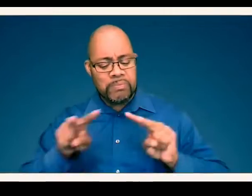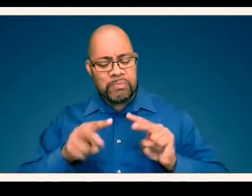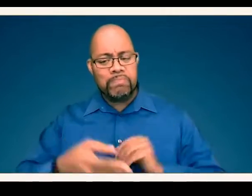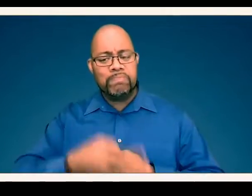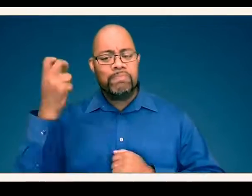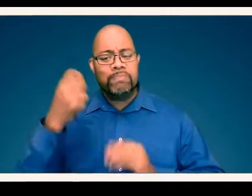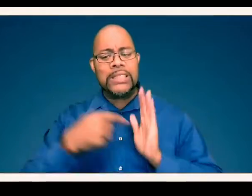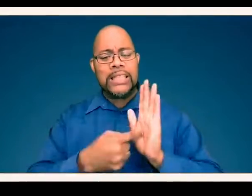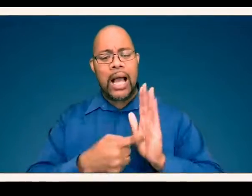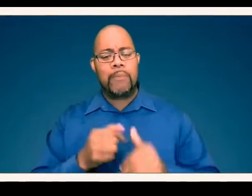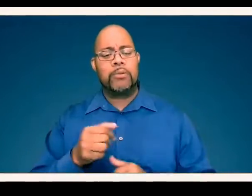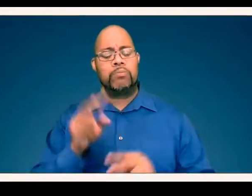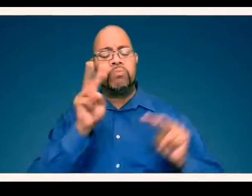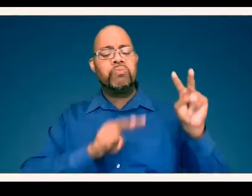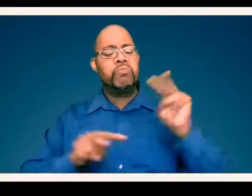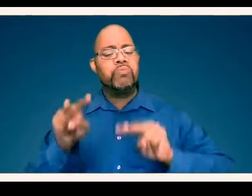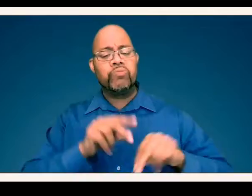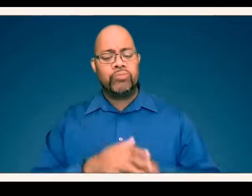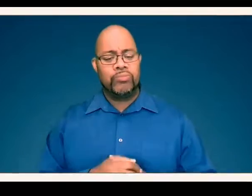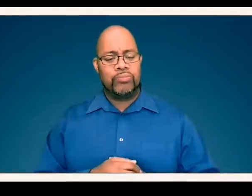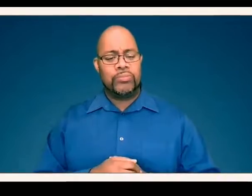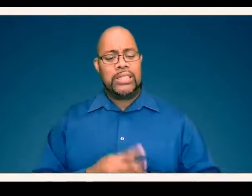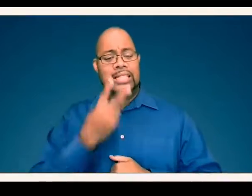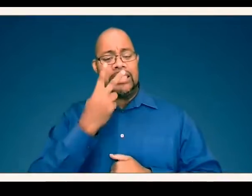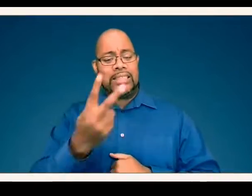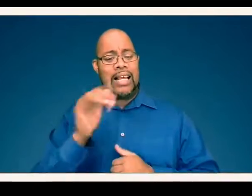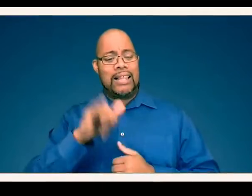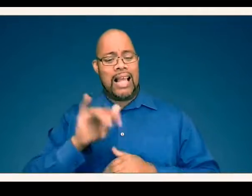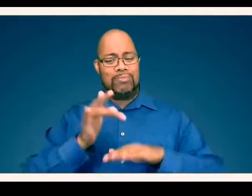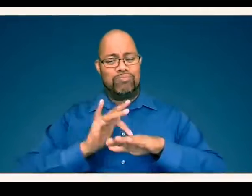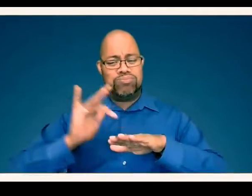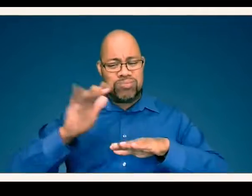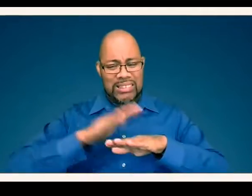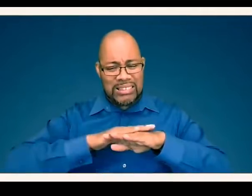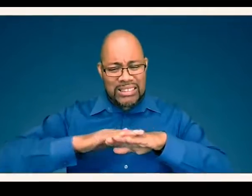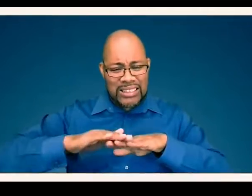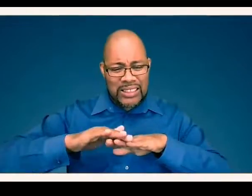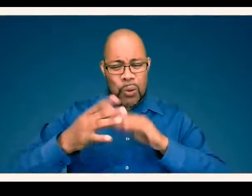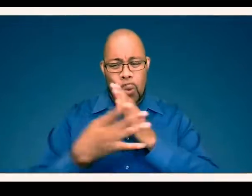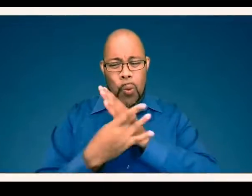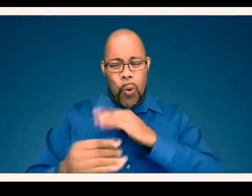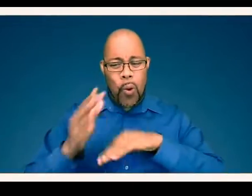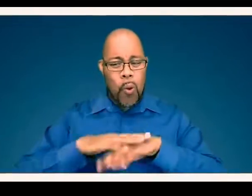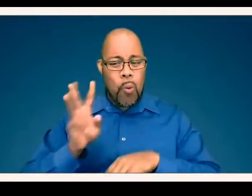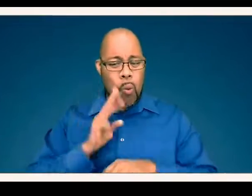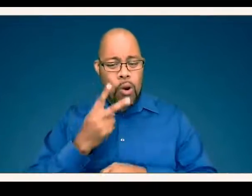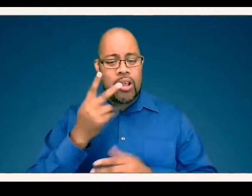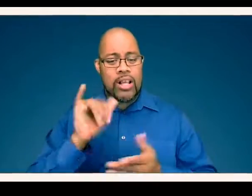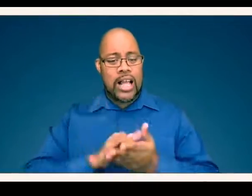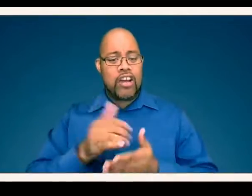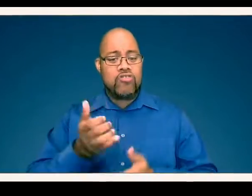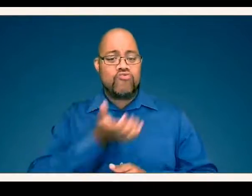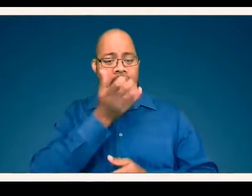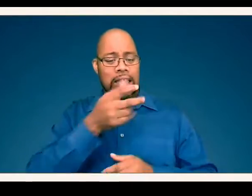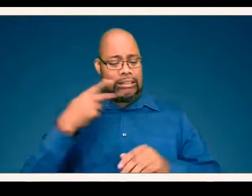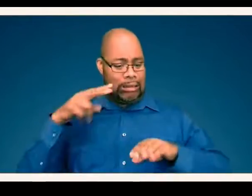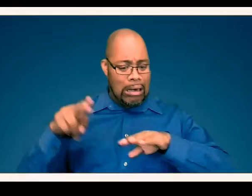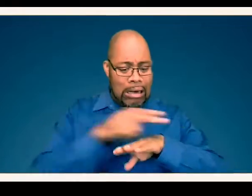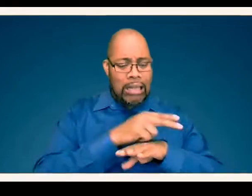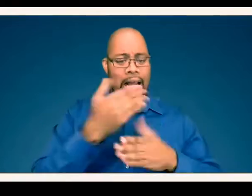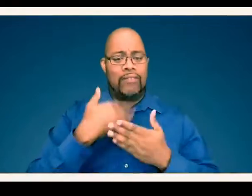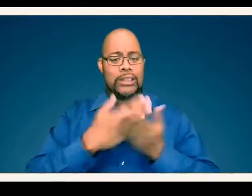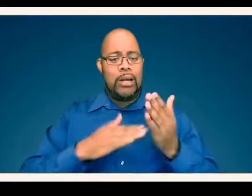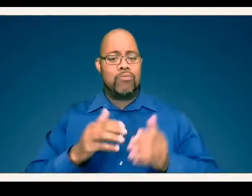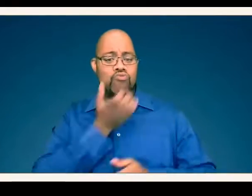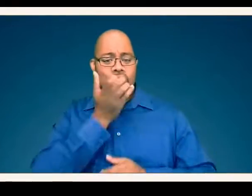water sample, we want to take some observations. Like you can kind of see here, the little sheen on the water. Here looks like the grass was just cut. There's a lot of